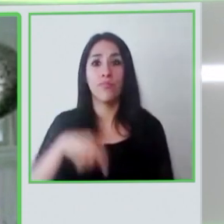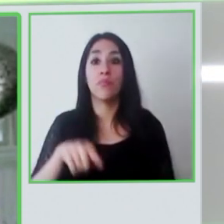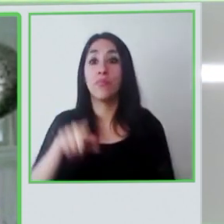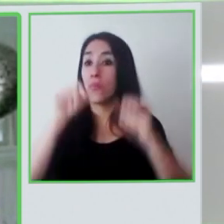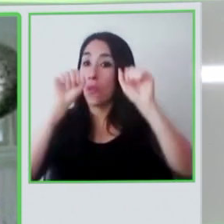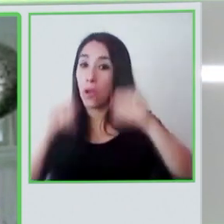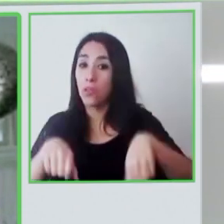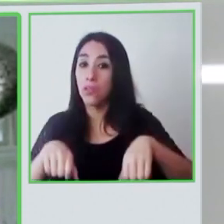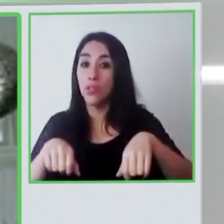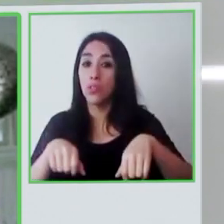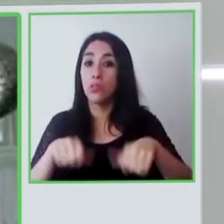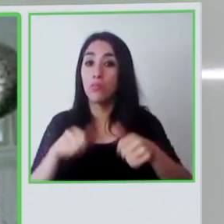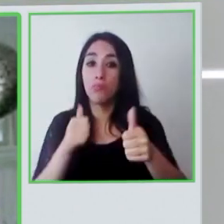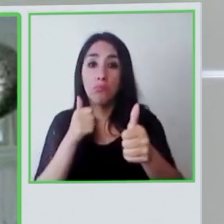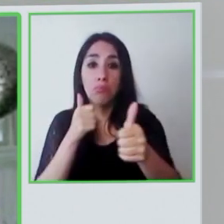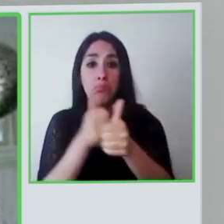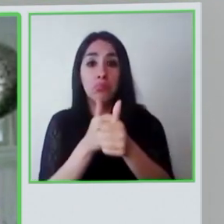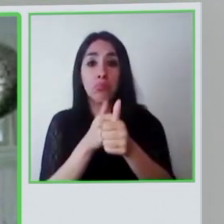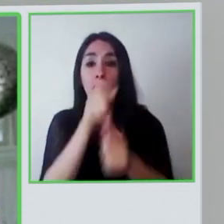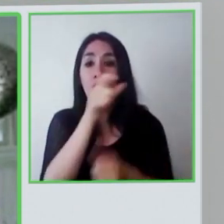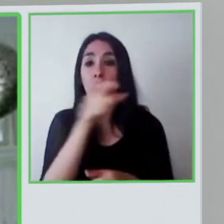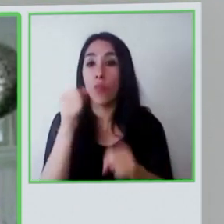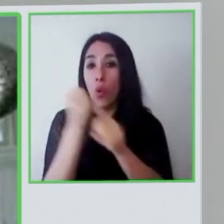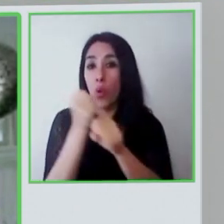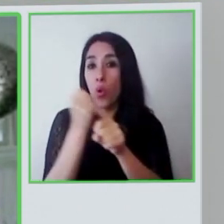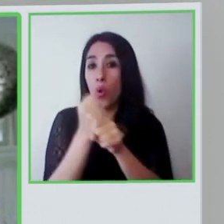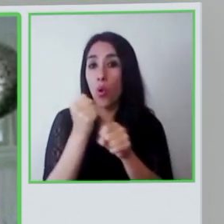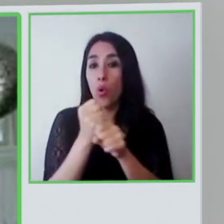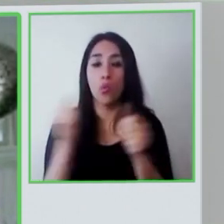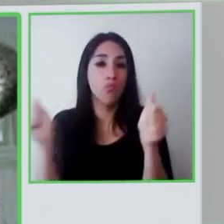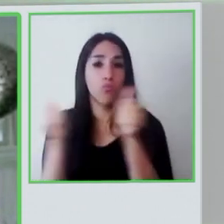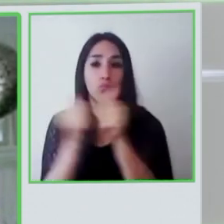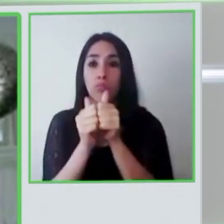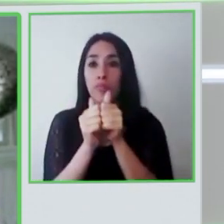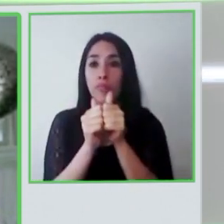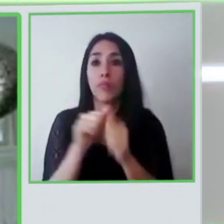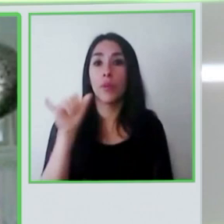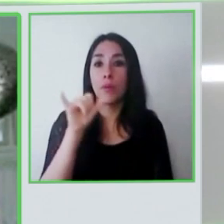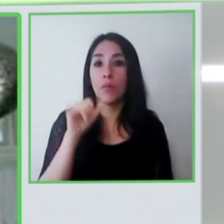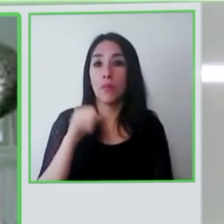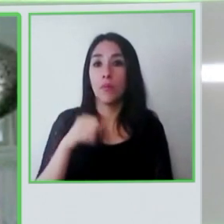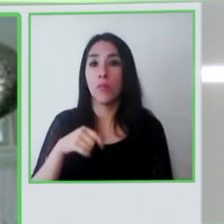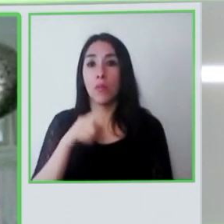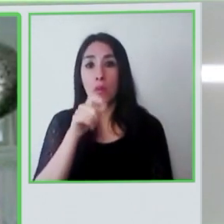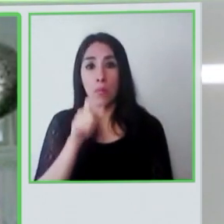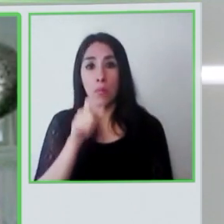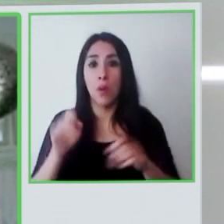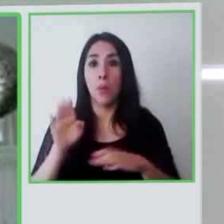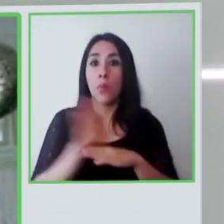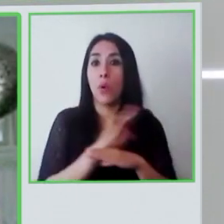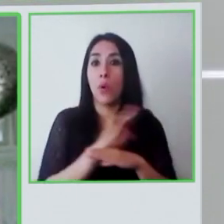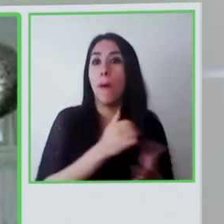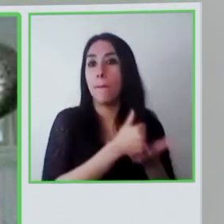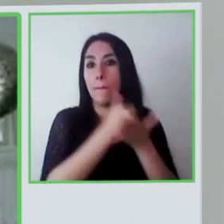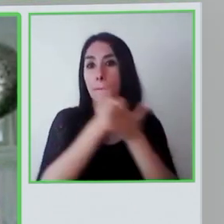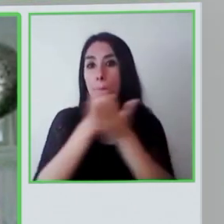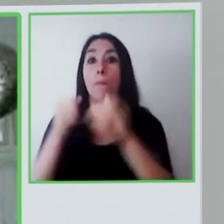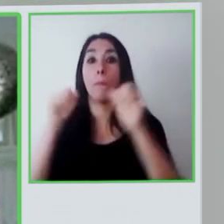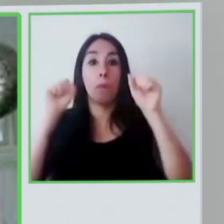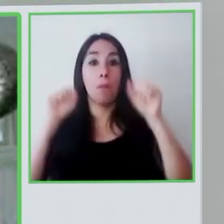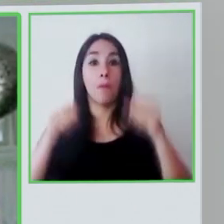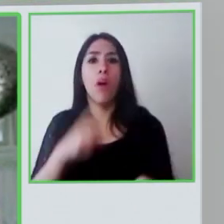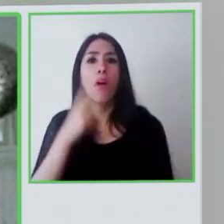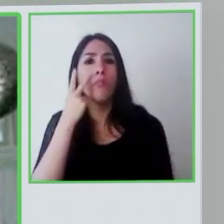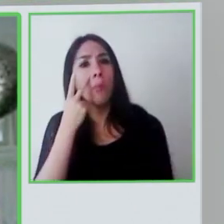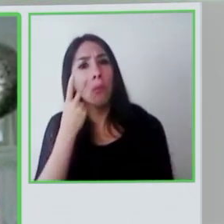a group that we can work with the resources and also the employees that can help us